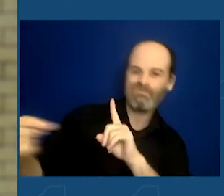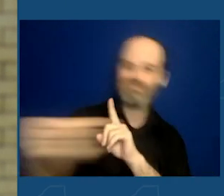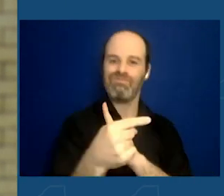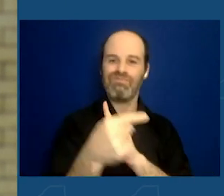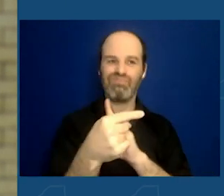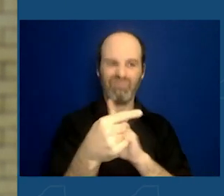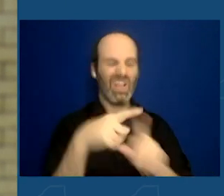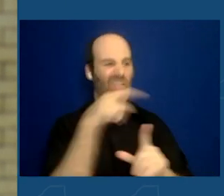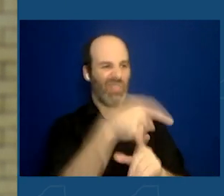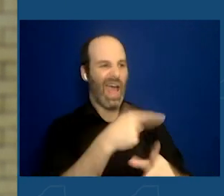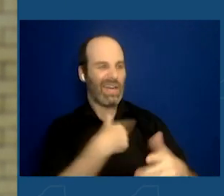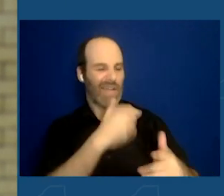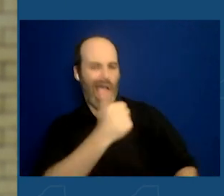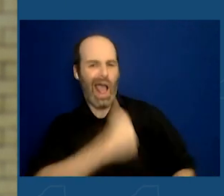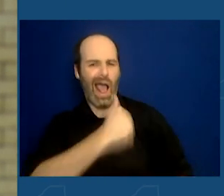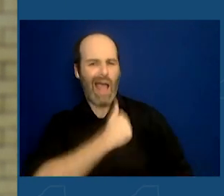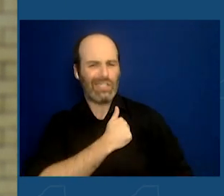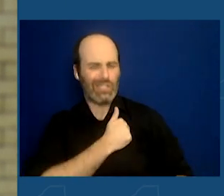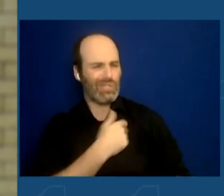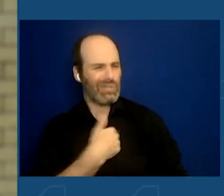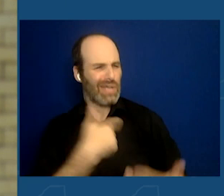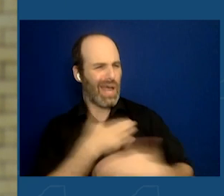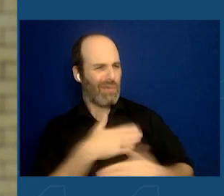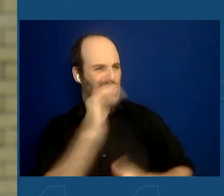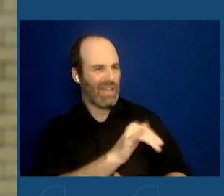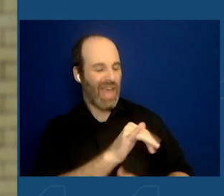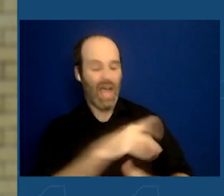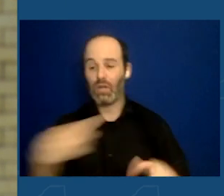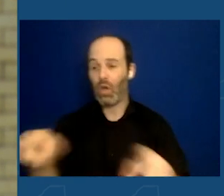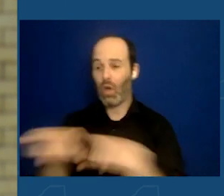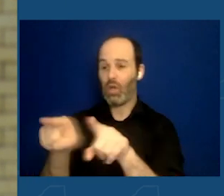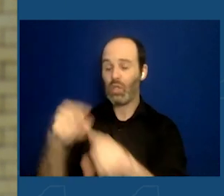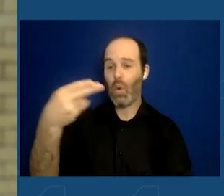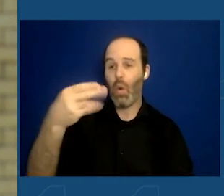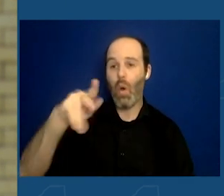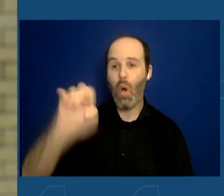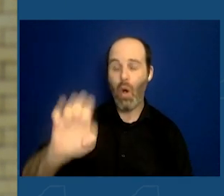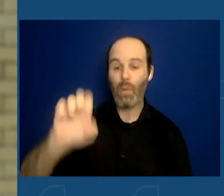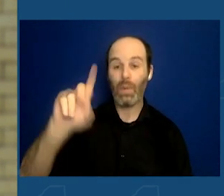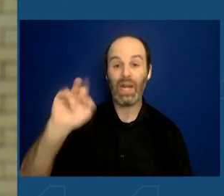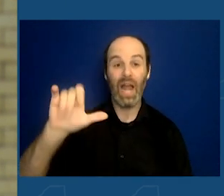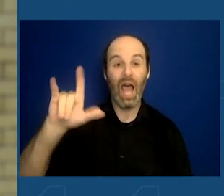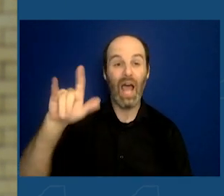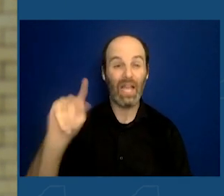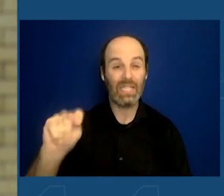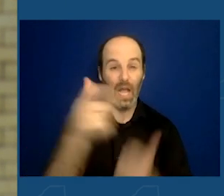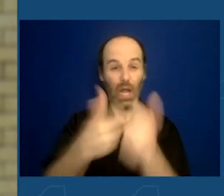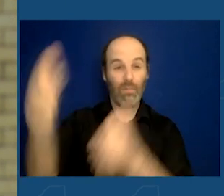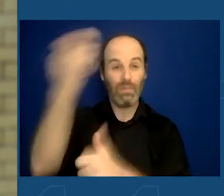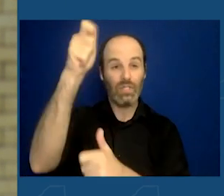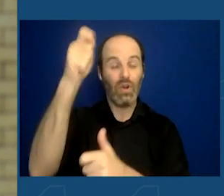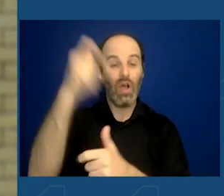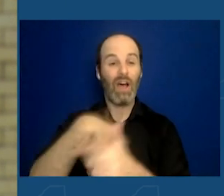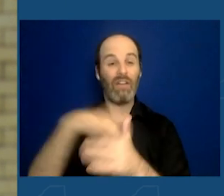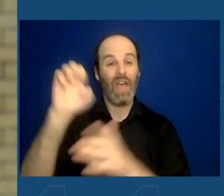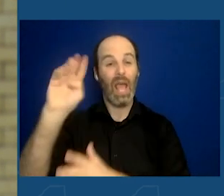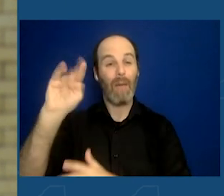what we're very good at here. Also, Hope Knight, our Commissioner of Empire State Development. Thank her.